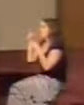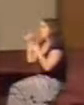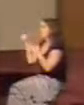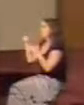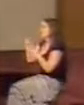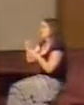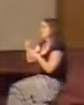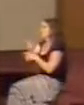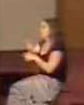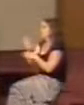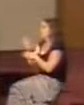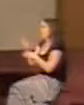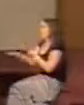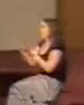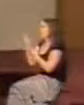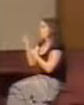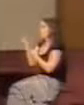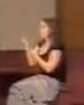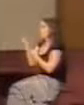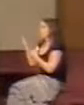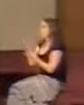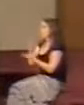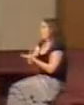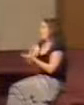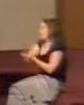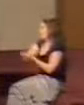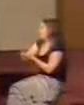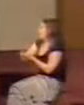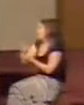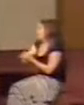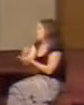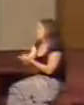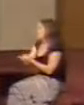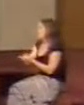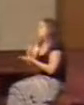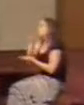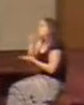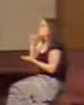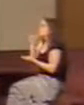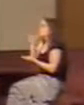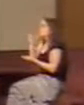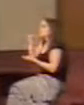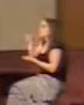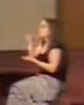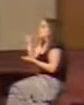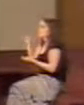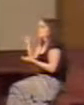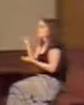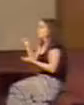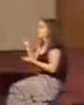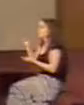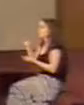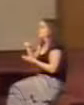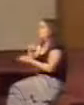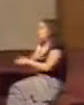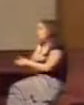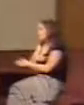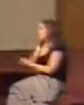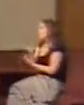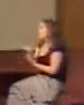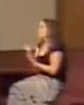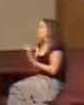day. And, of course, along with that type of living, we were drinking our rum and cokes through the whole night, carousing, and just thought we